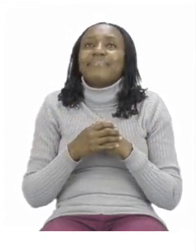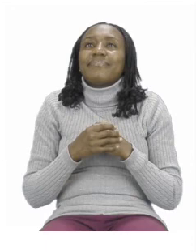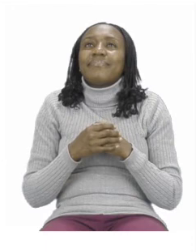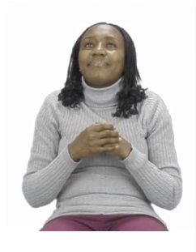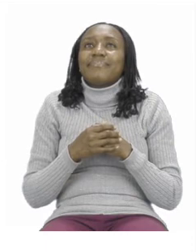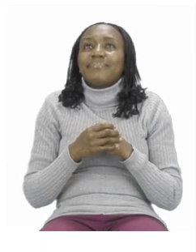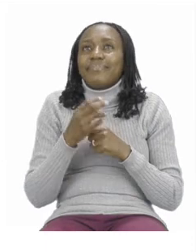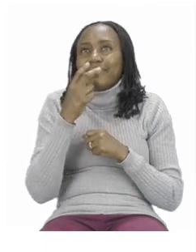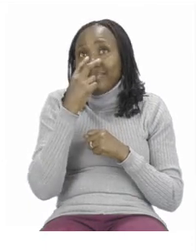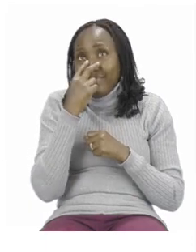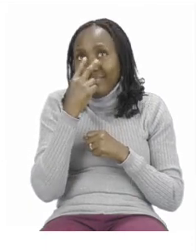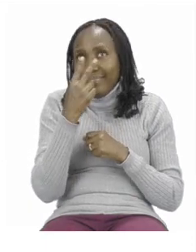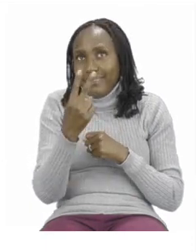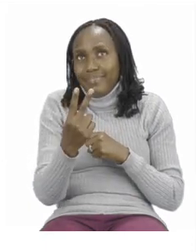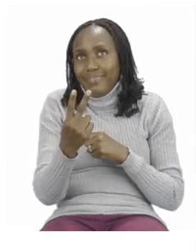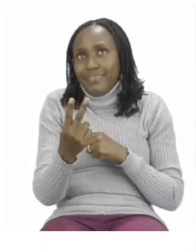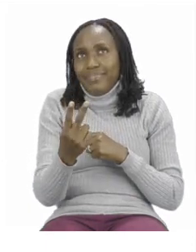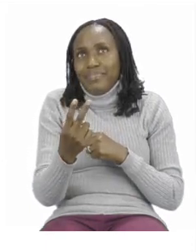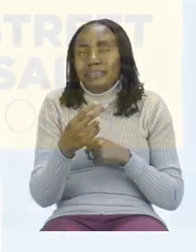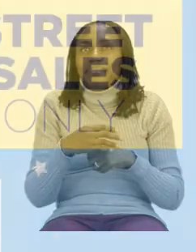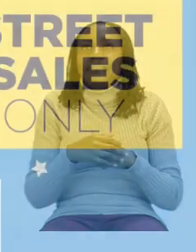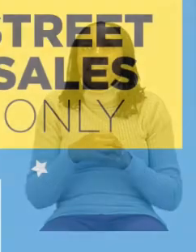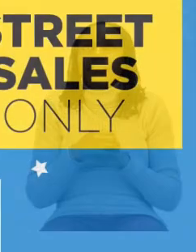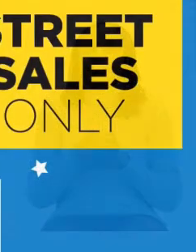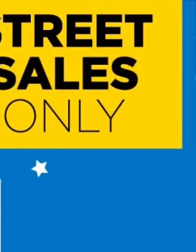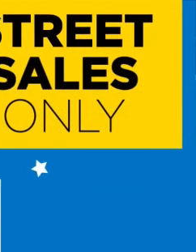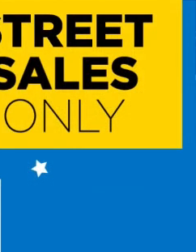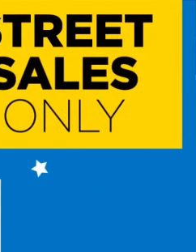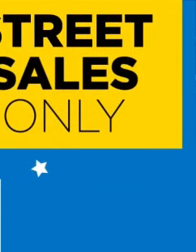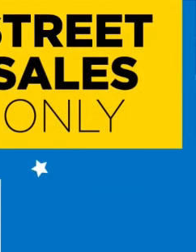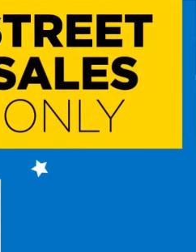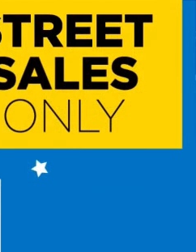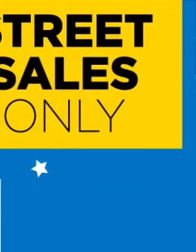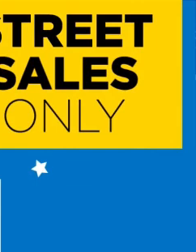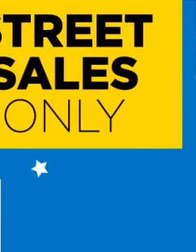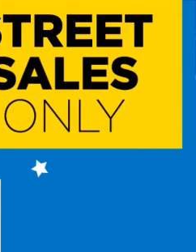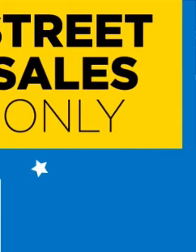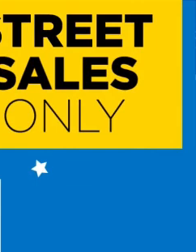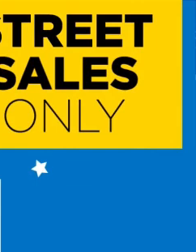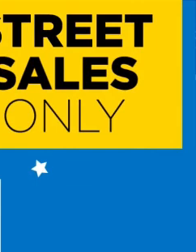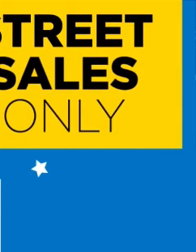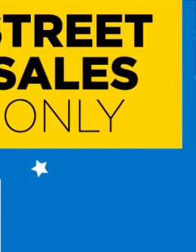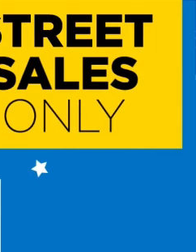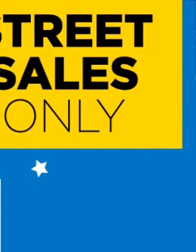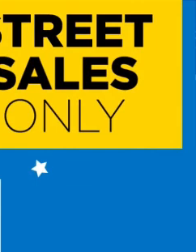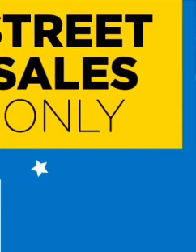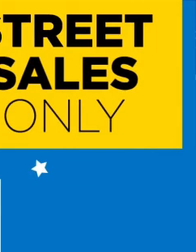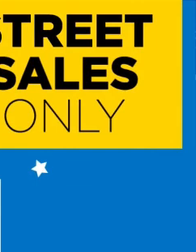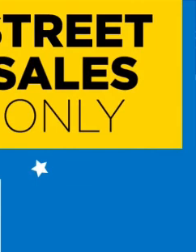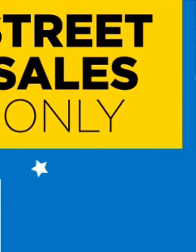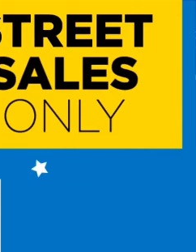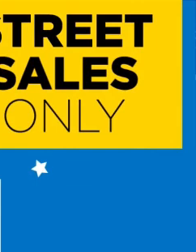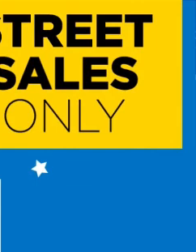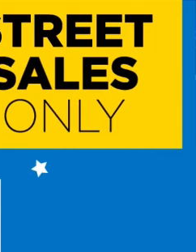you shortly after this ad break. Follow us on MyZone Facebook Active Kids to watch your daily lesson